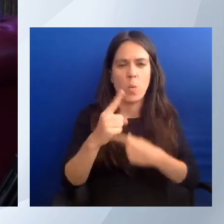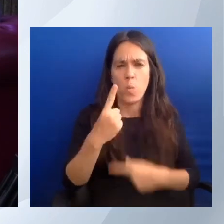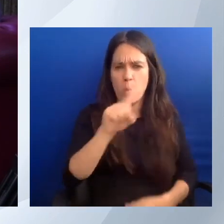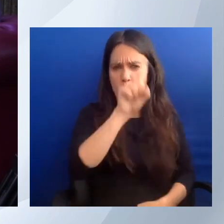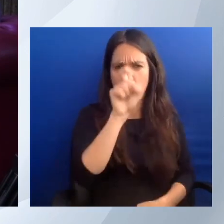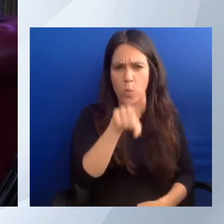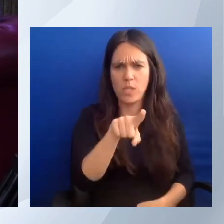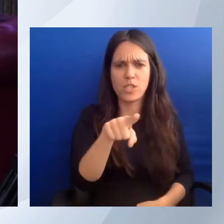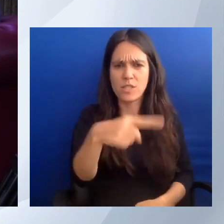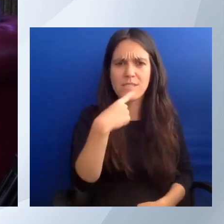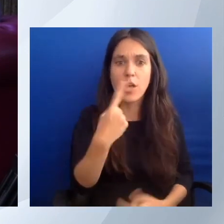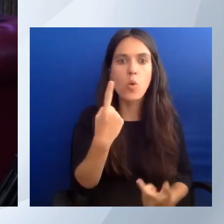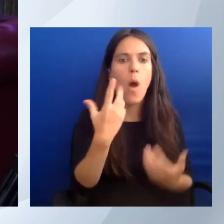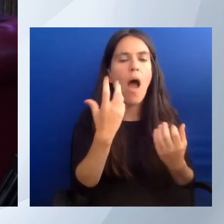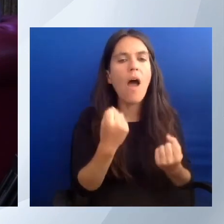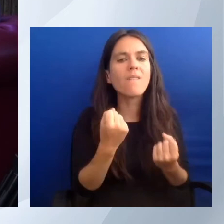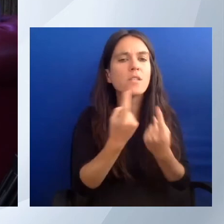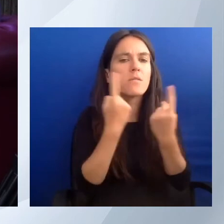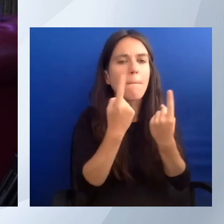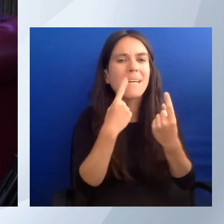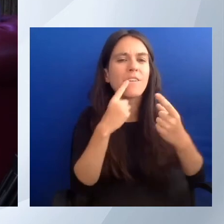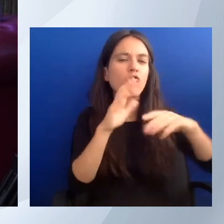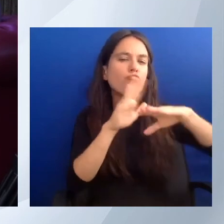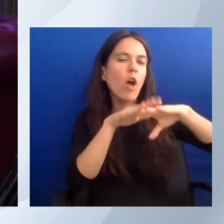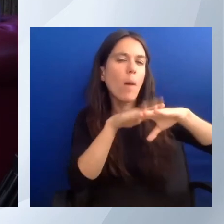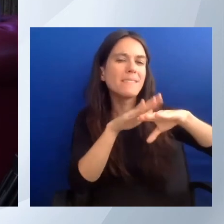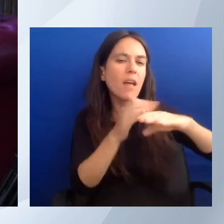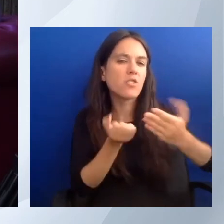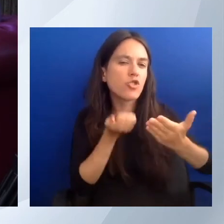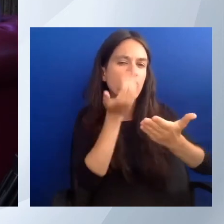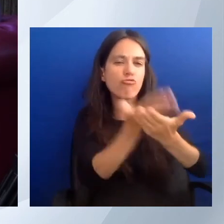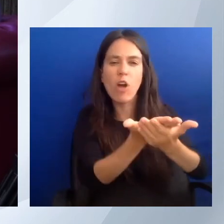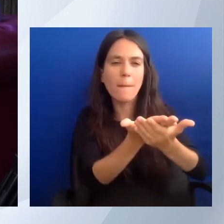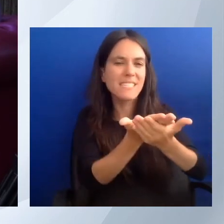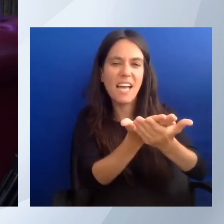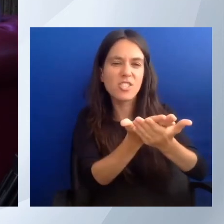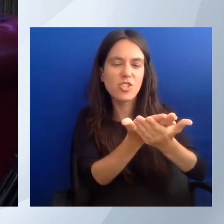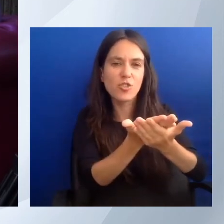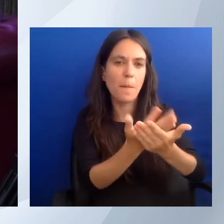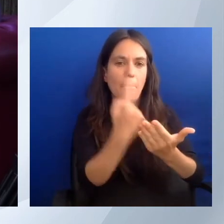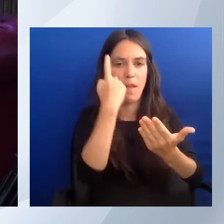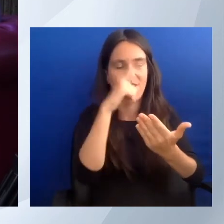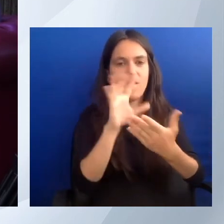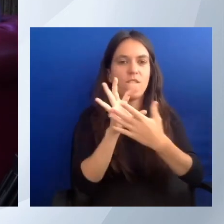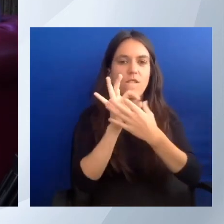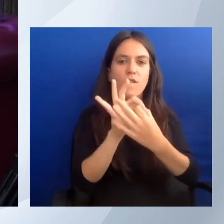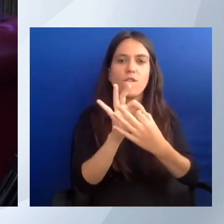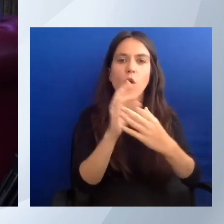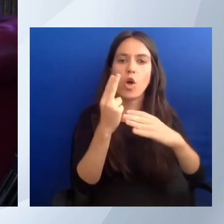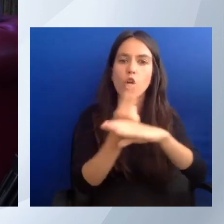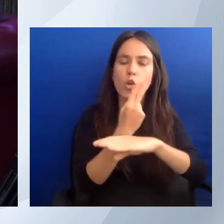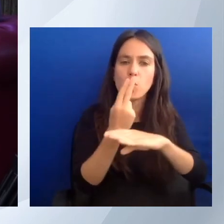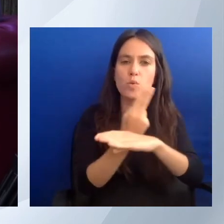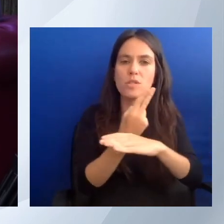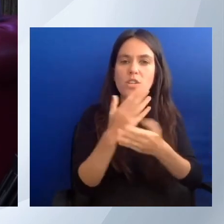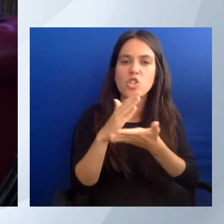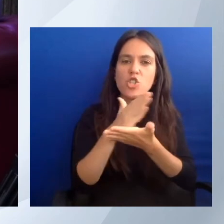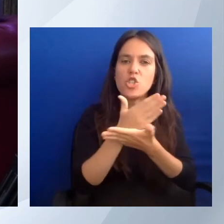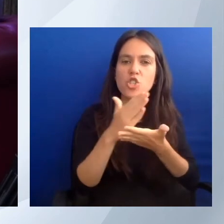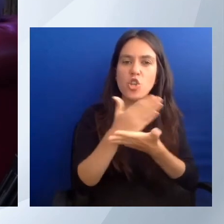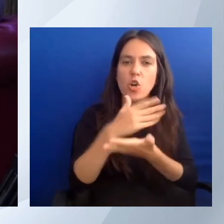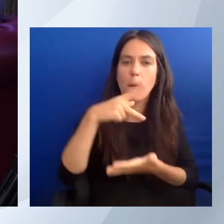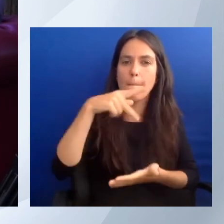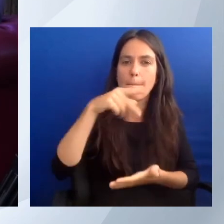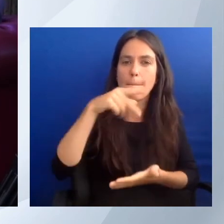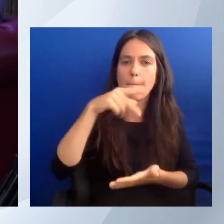any recommendations, English is hard, regarding using SharePoint as a CMS for building a